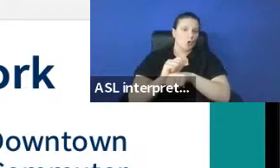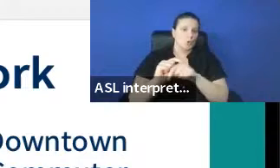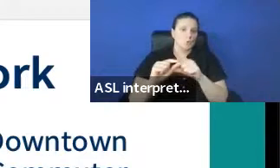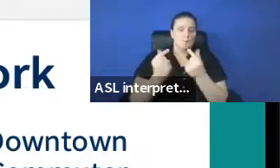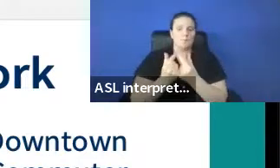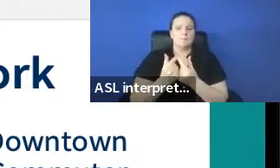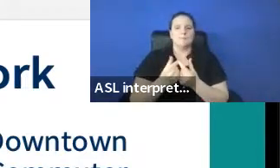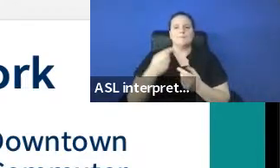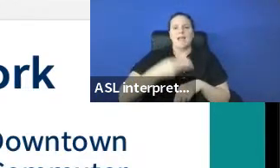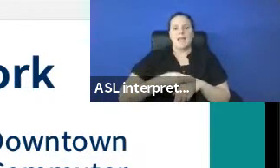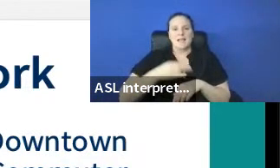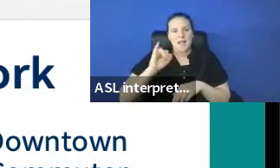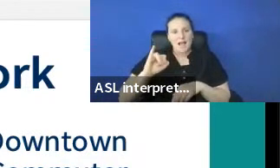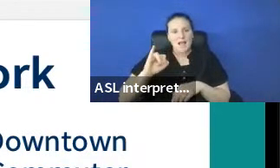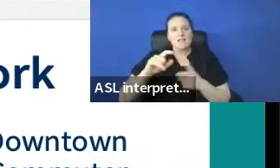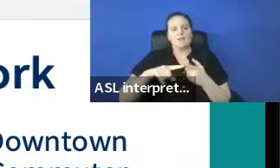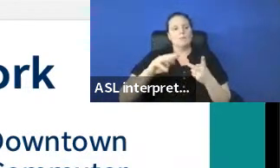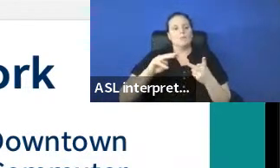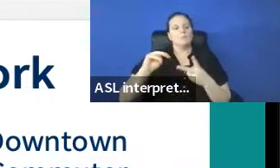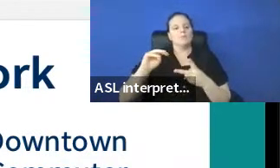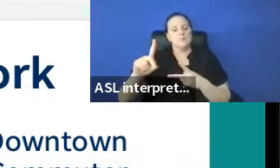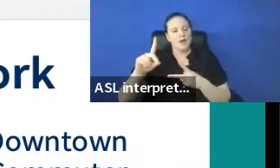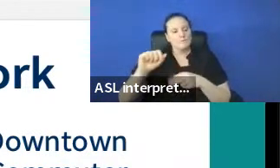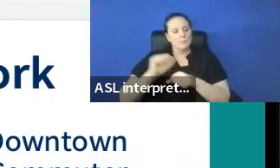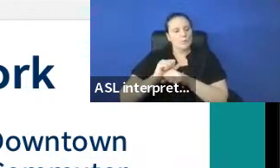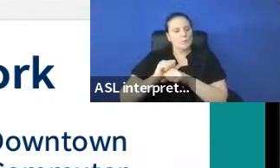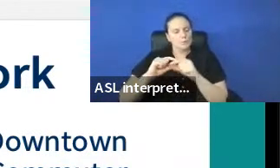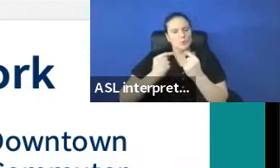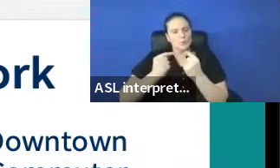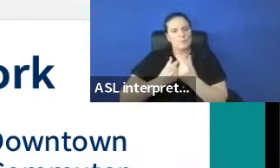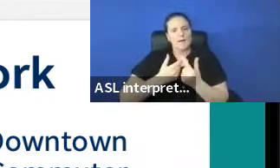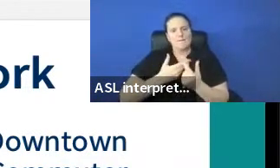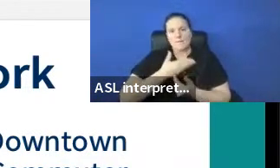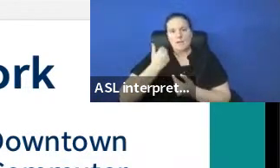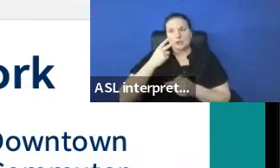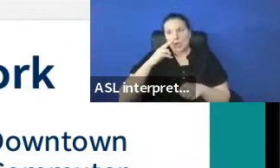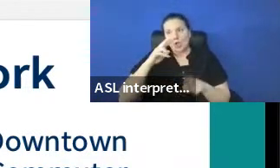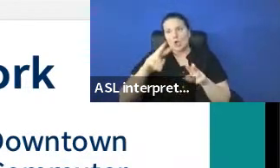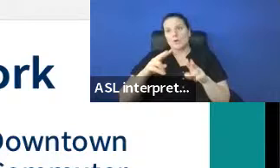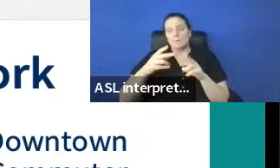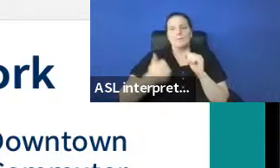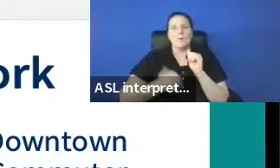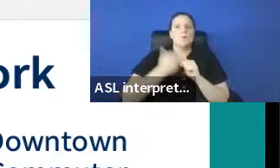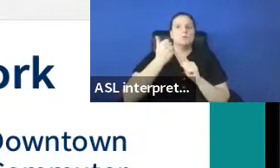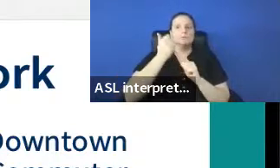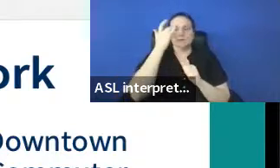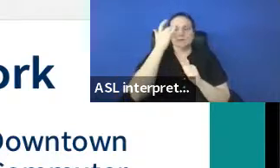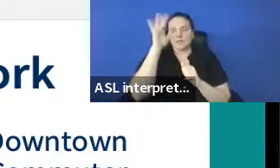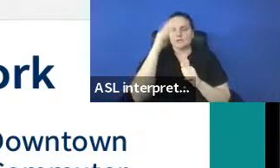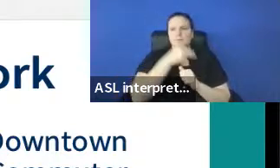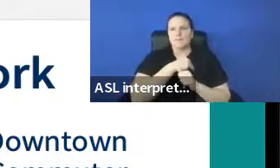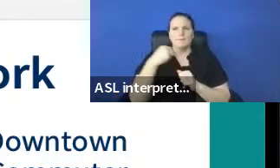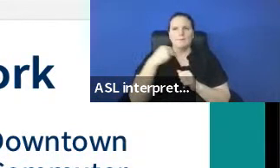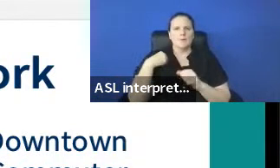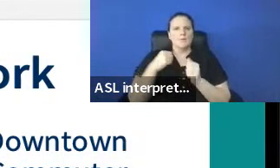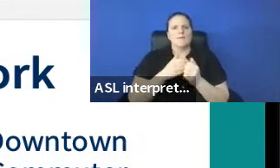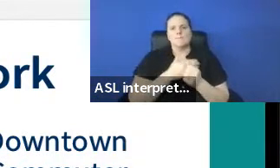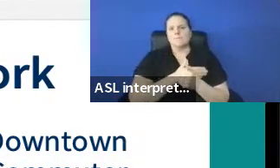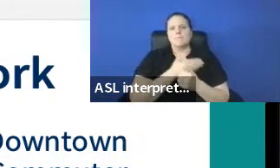Marine Drive work group has the best looking and most intelligent members on it, with the best looking and